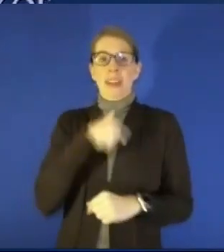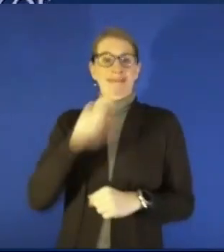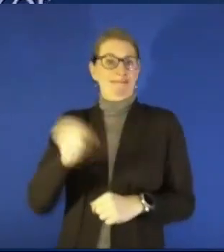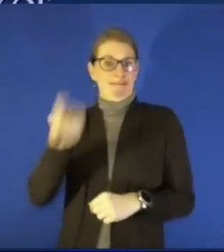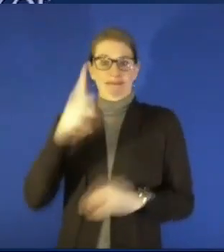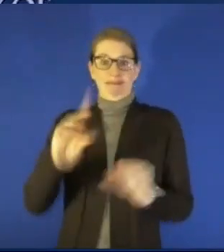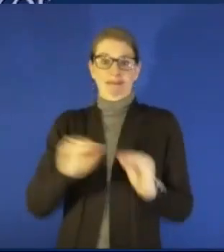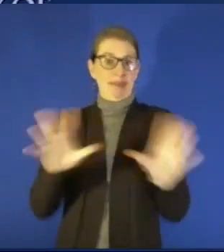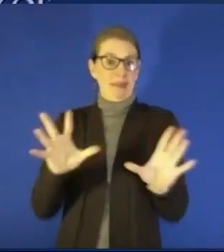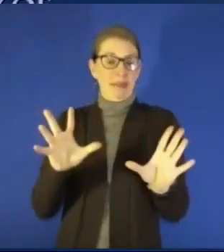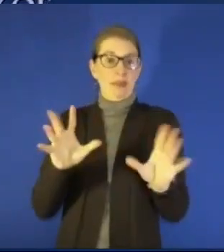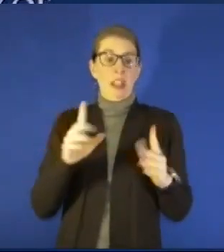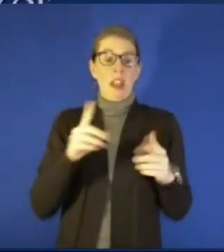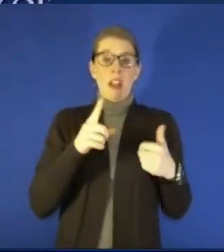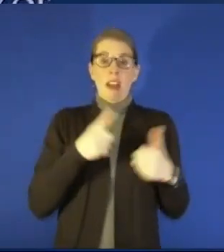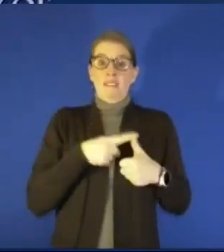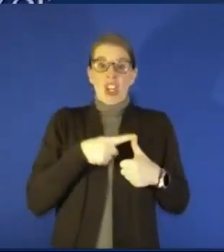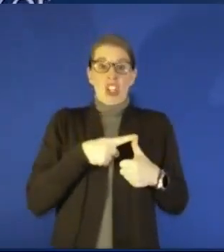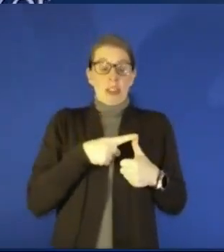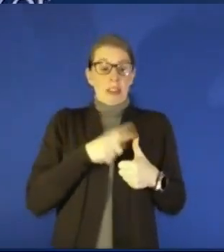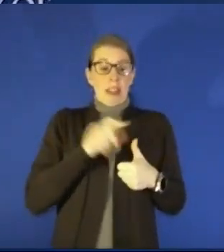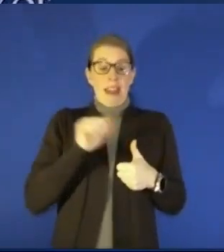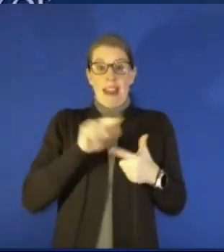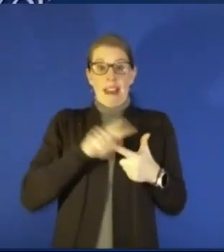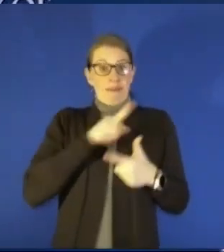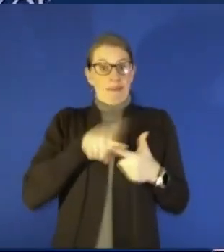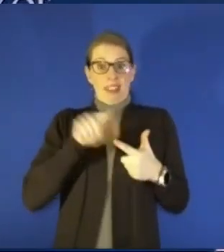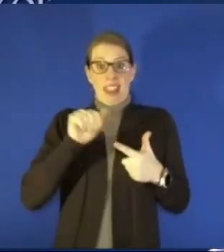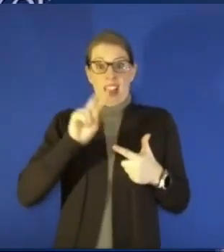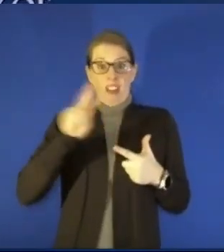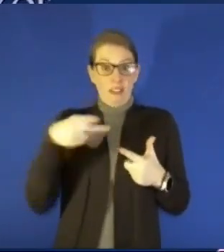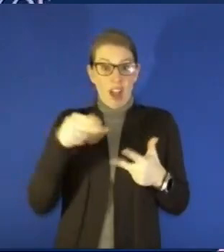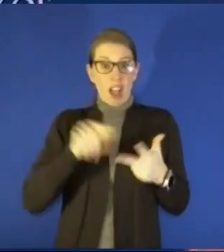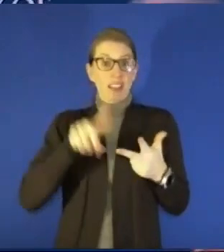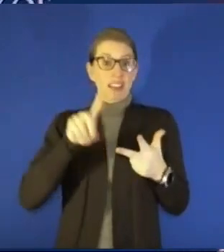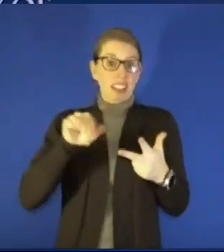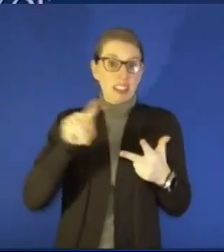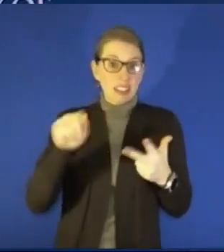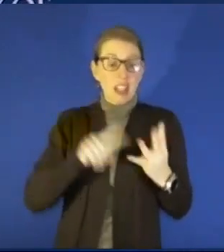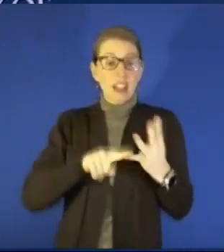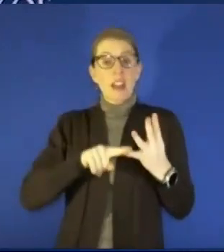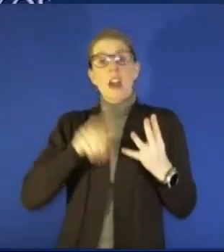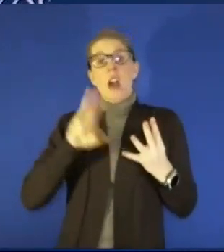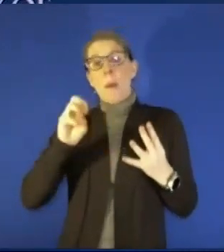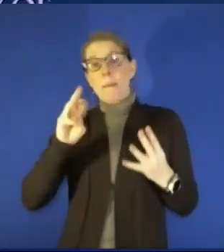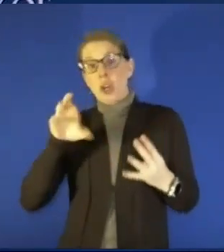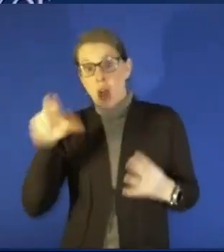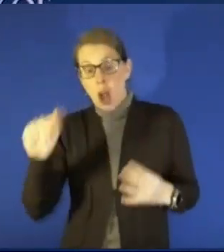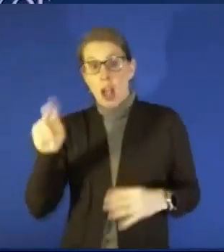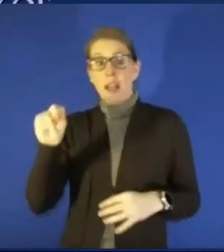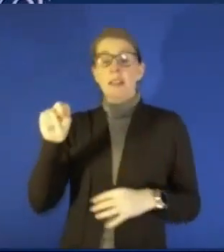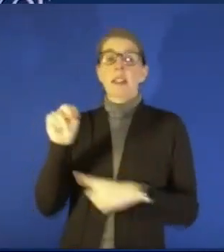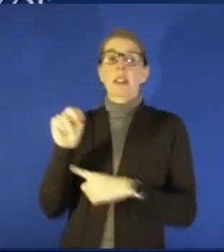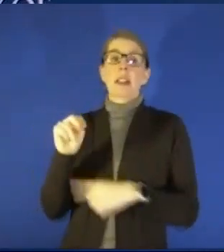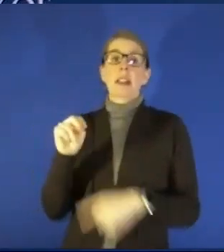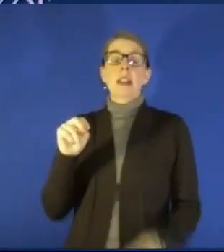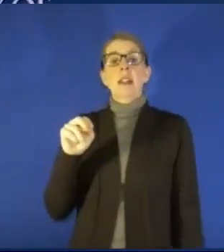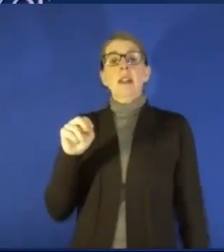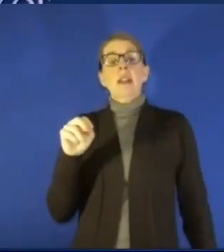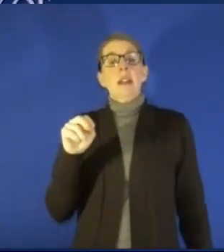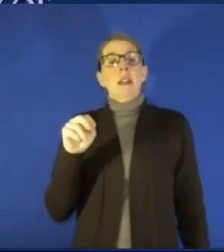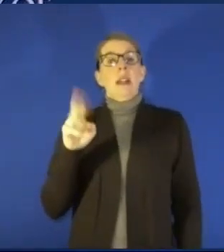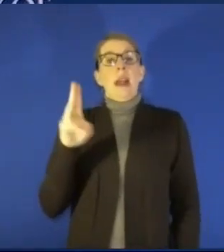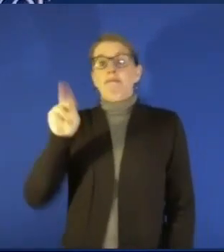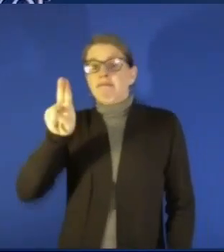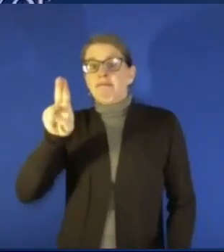There's the original strain, the Alpha variant, the Delta variant, Omicron, and don't forget Lambda and Mu and all those others that were out there. So lots of variants. And